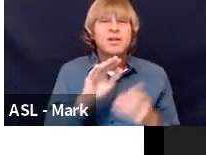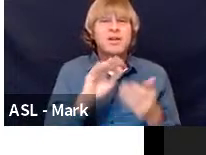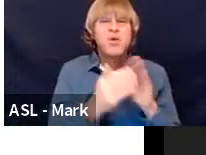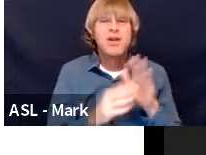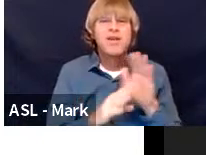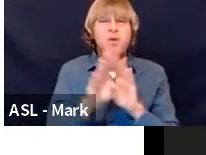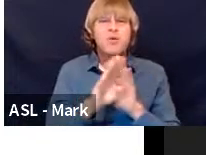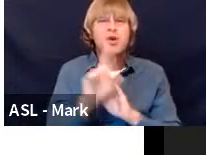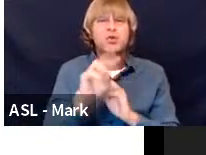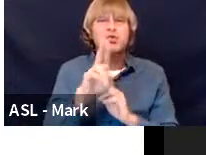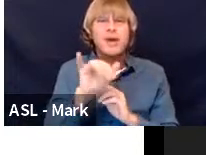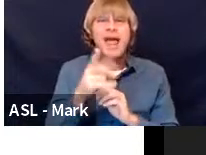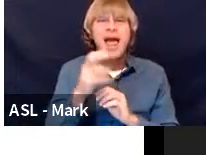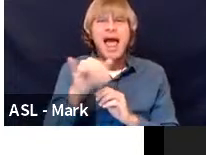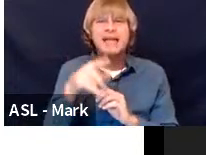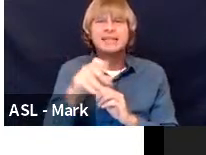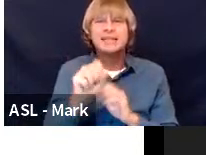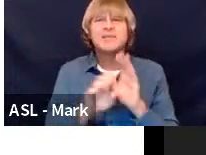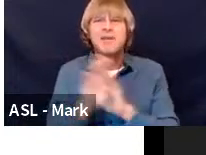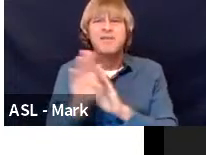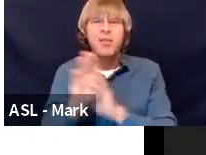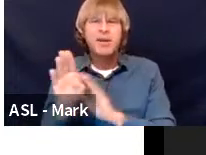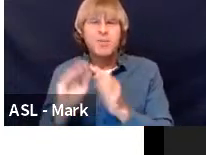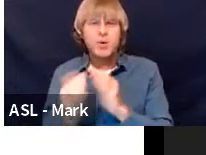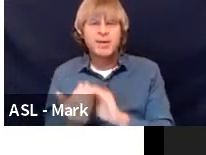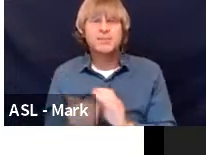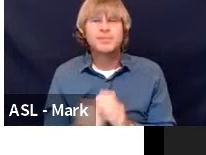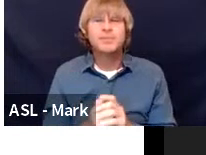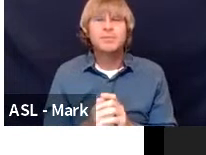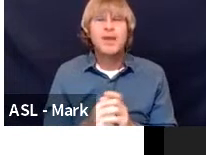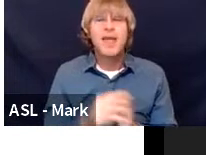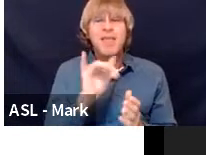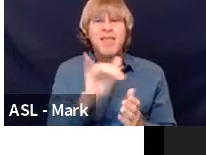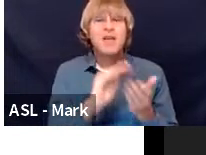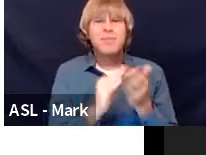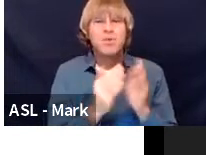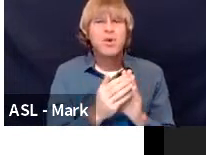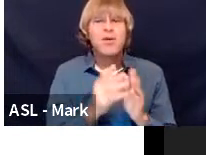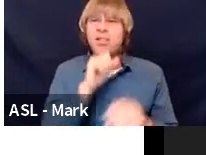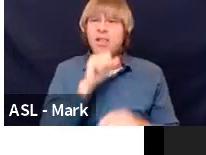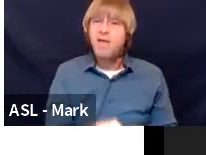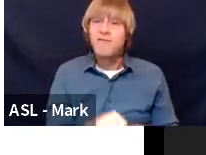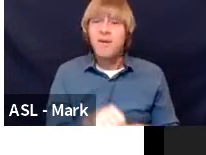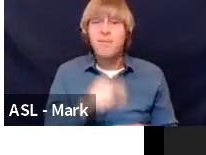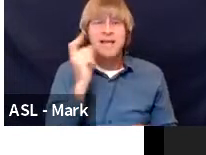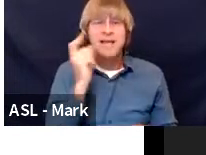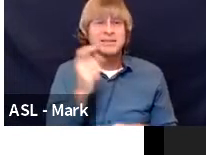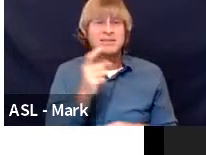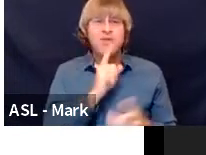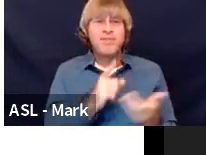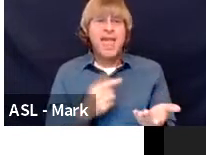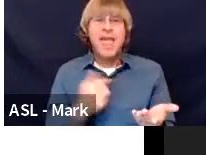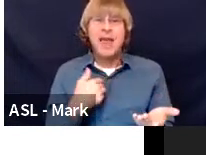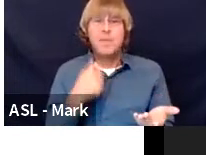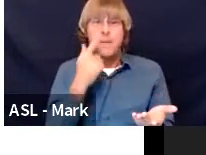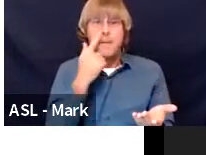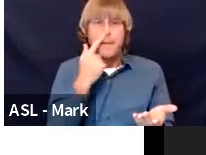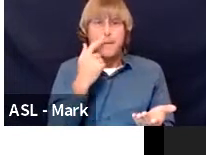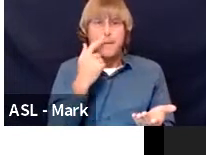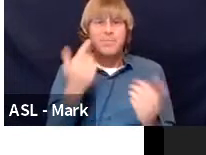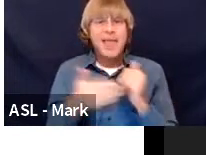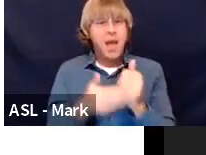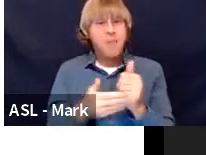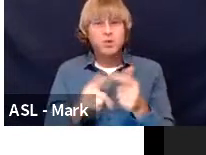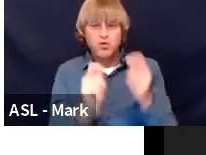Development Corporation. And the community loved it because essentially they had helped hone it